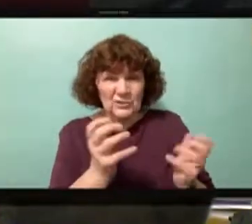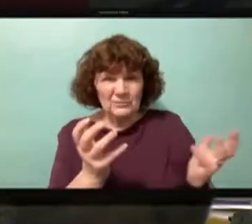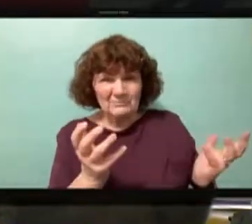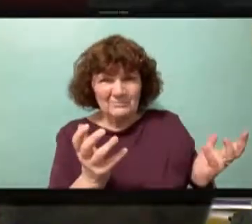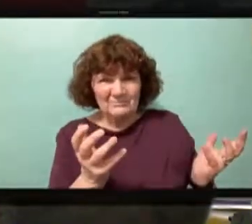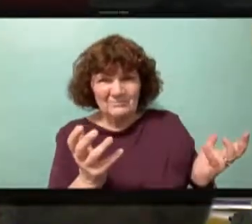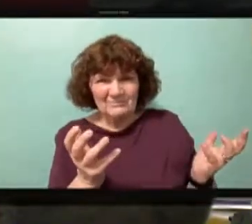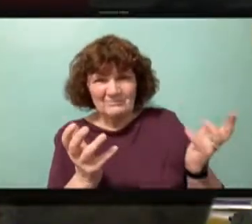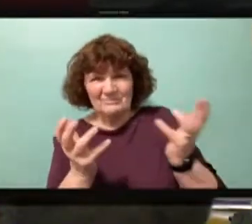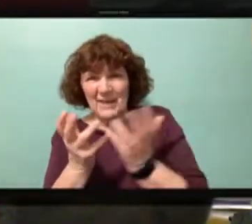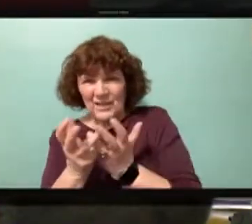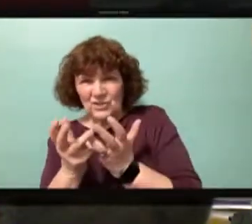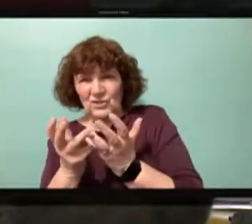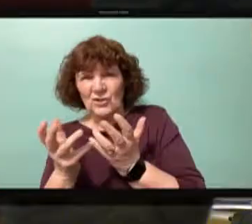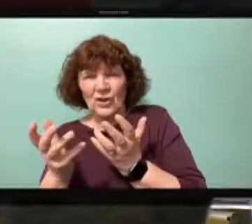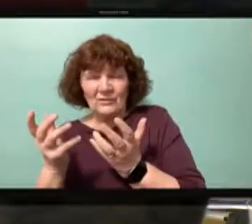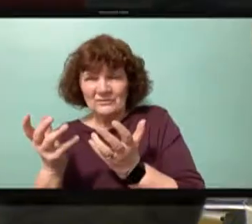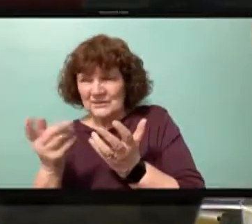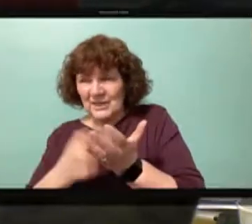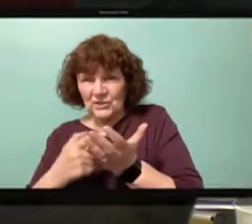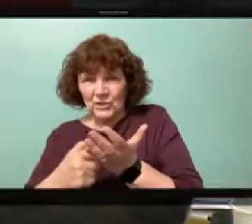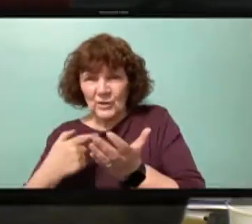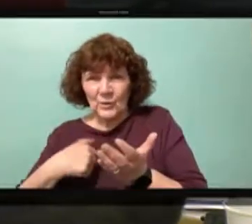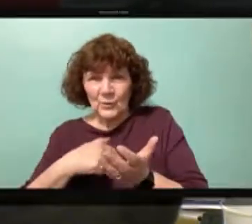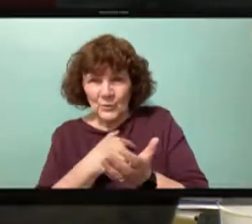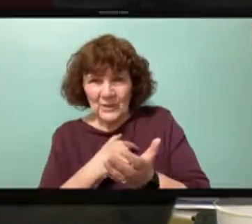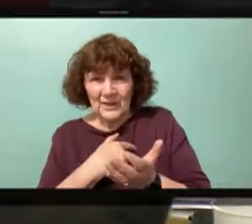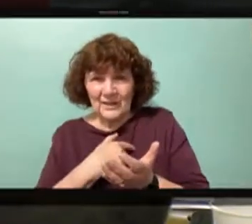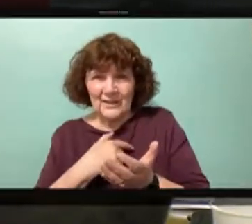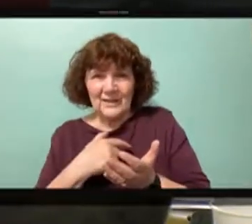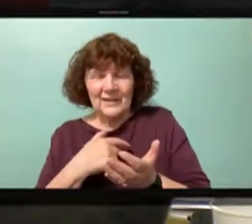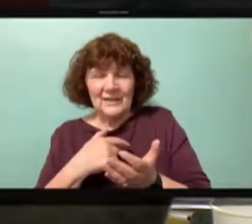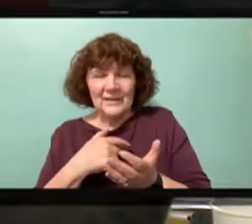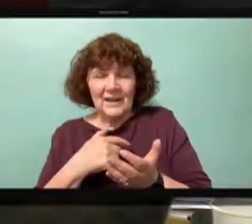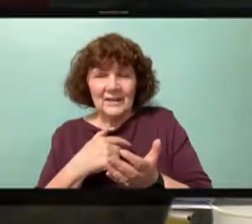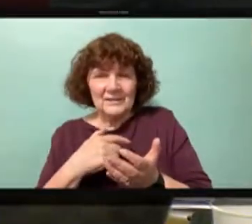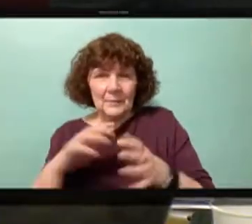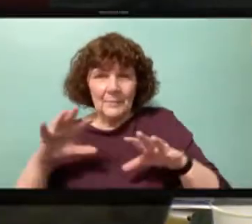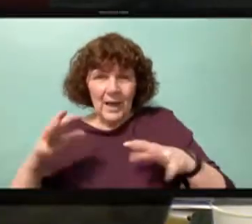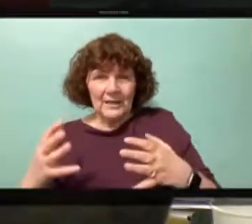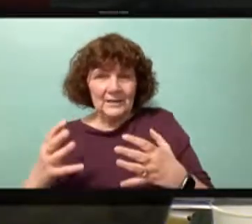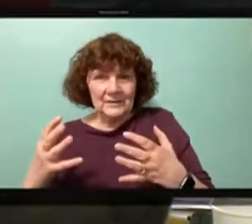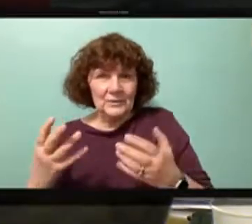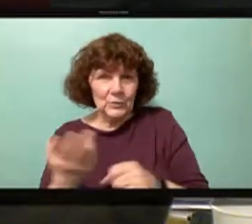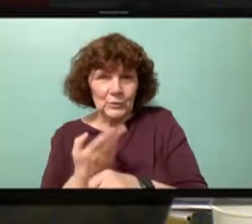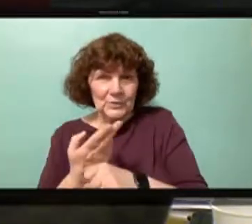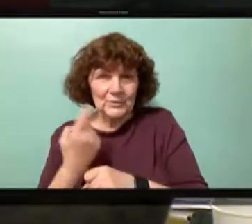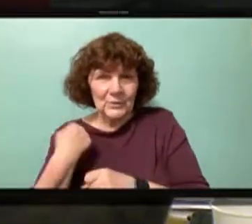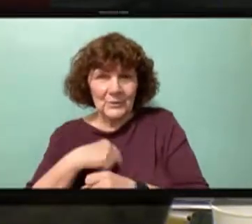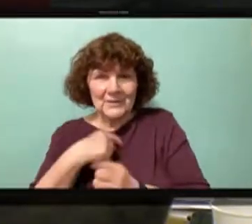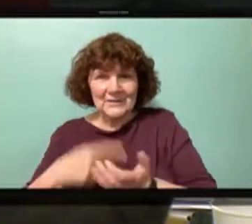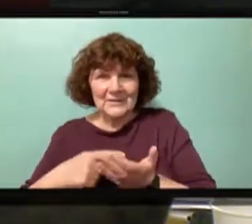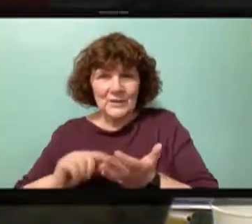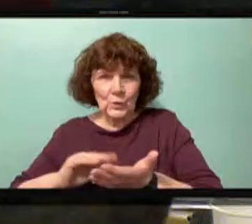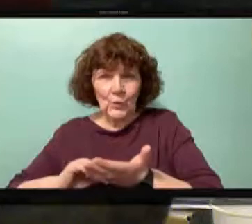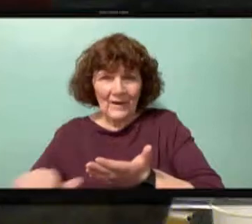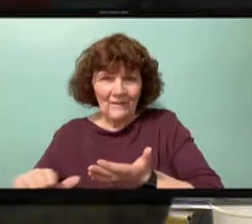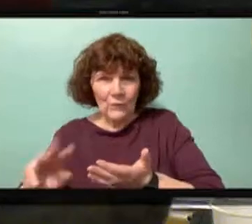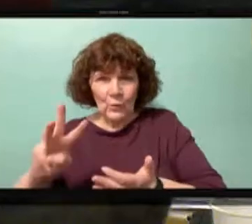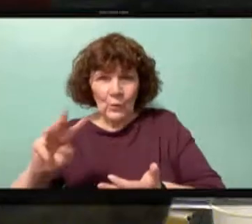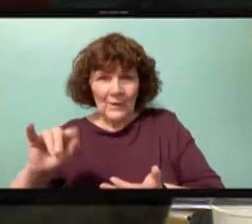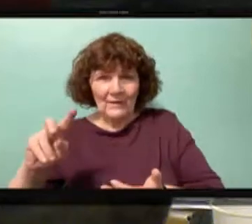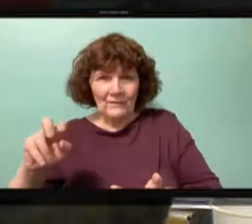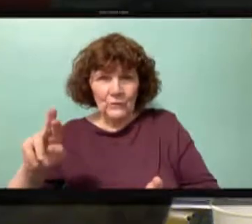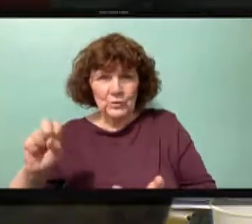about waivers. So there was really a direction to try and identify where the questions